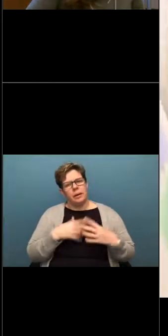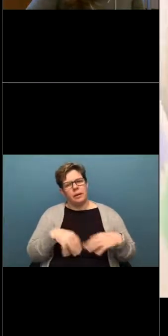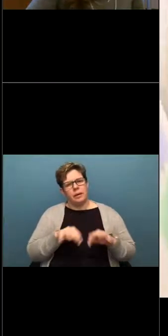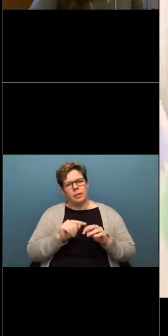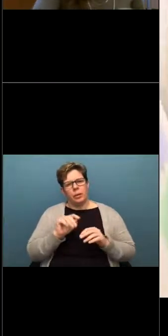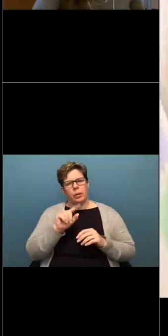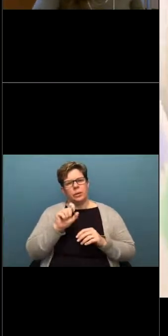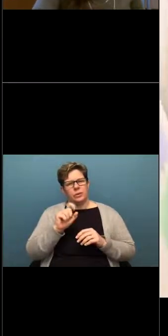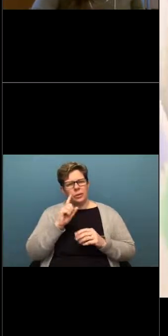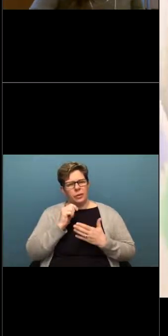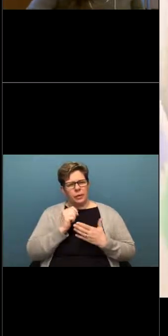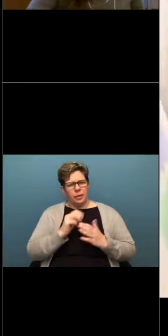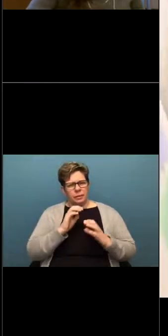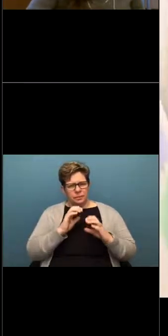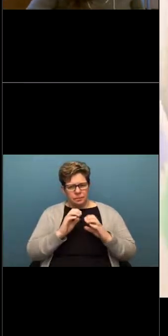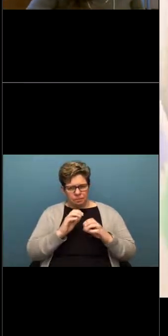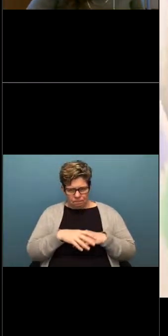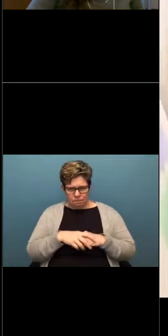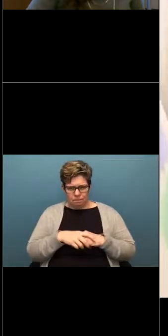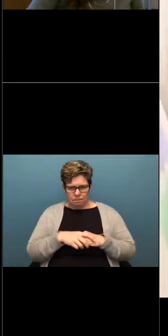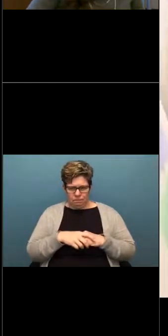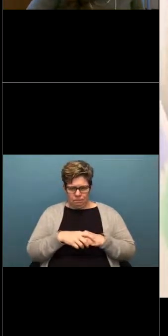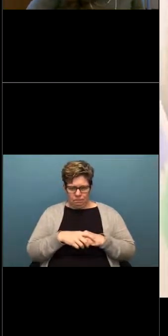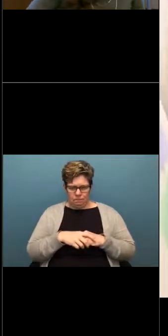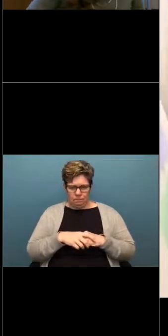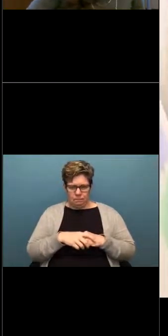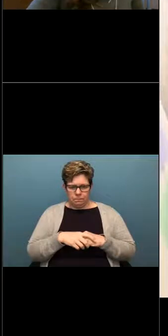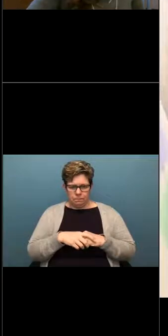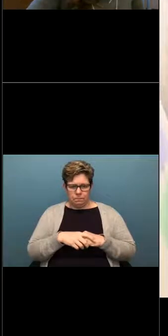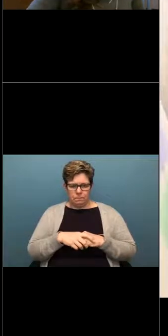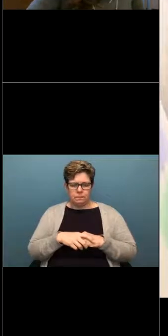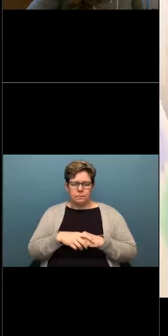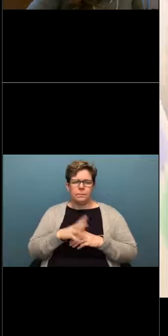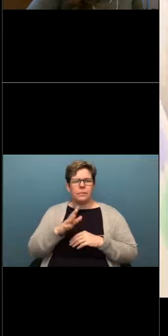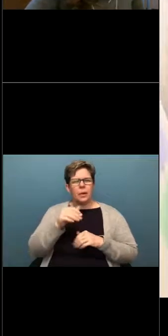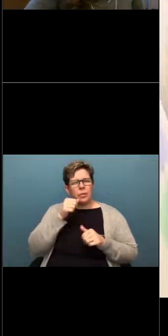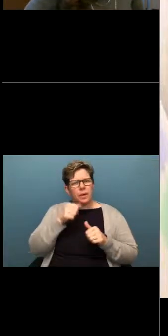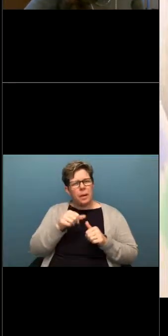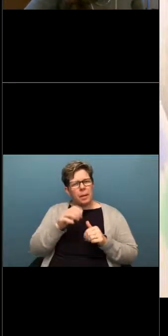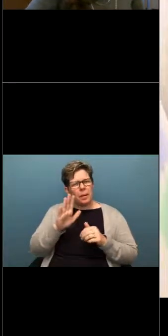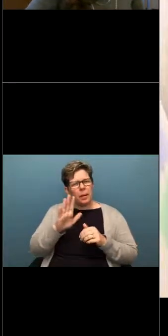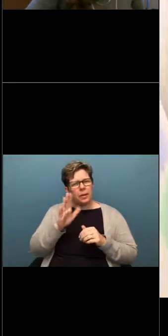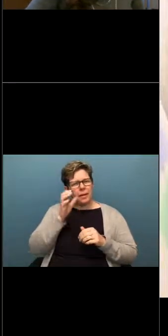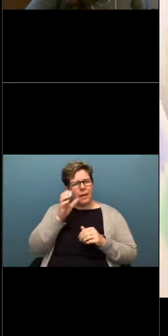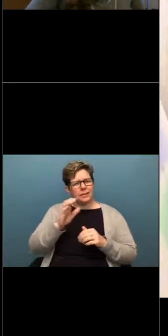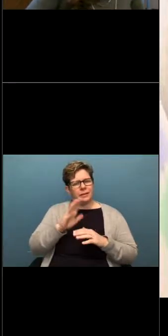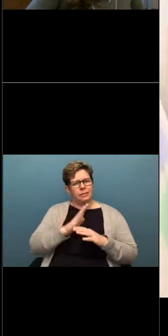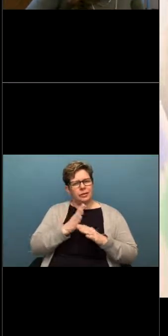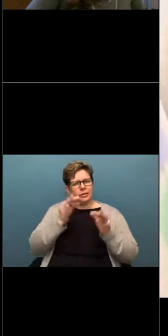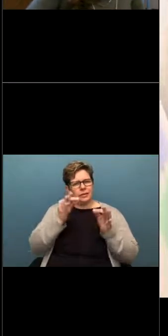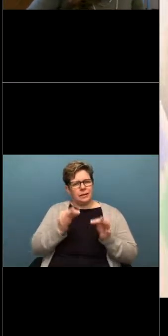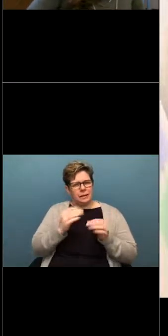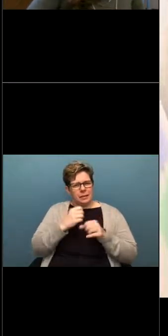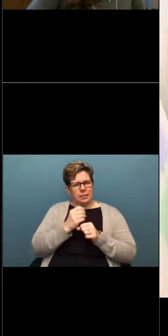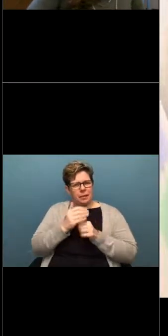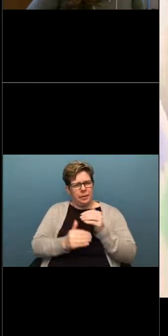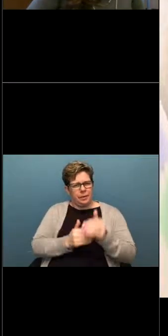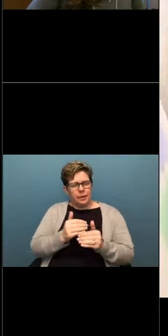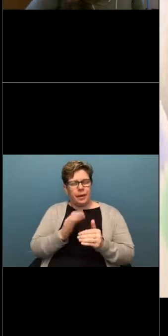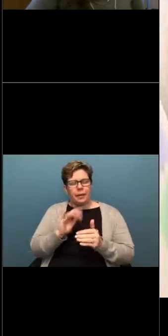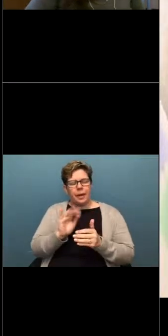helpful. Back to that concept I talked about before, the shared decision making. Again, this is a process that aims to keep